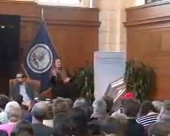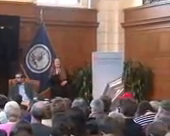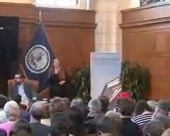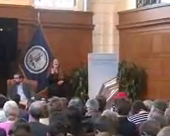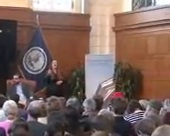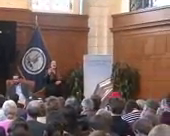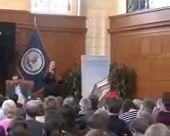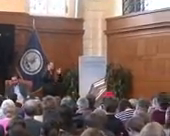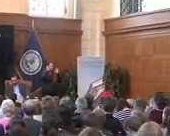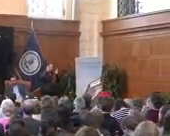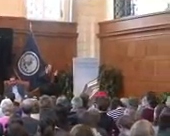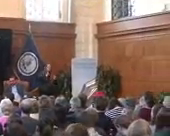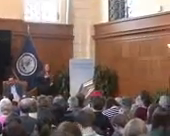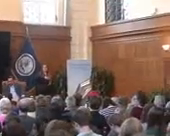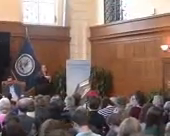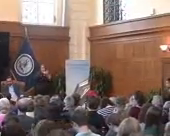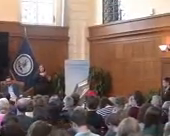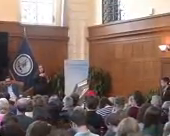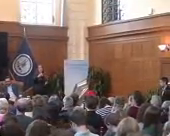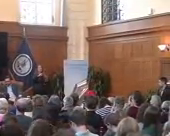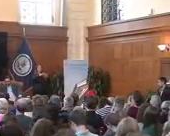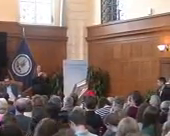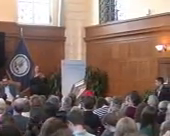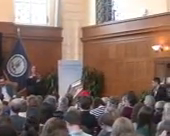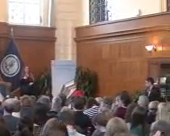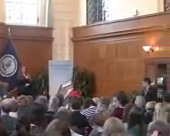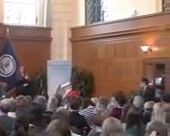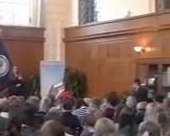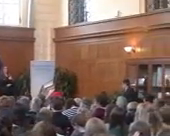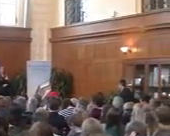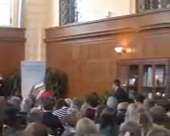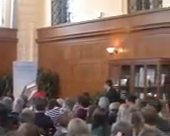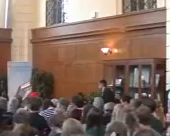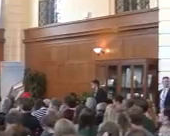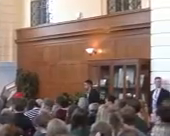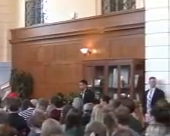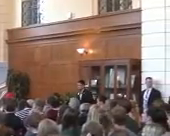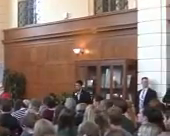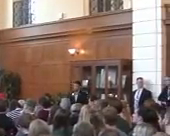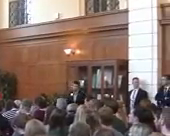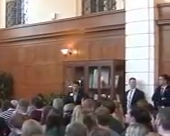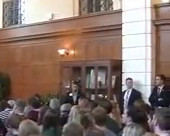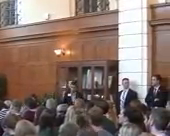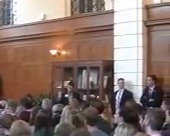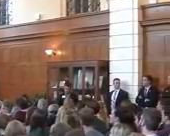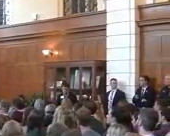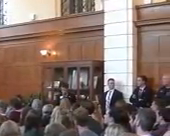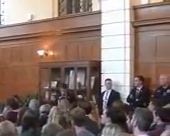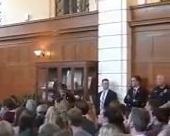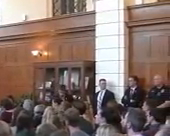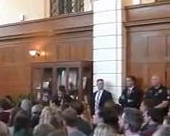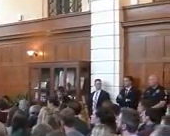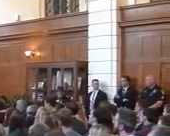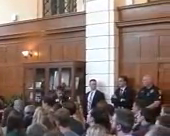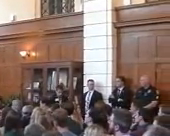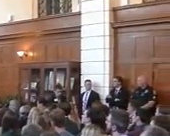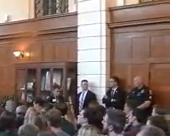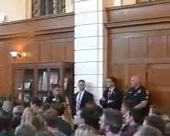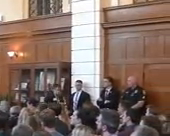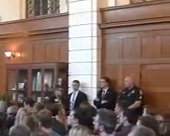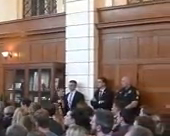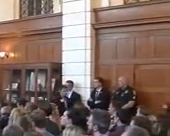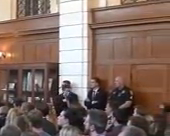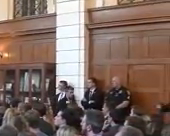listen to our students and community members. As dean of this school, carrying on Frank Batten's legacy, I remain deeply